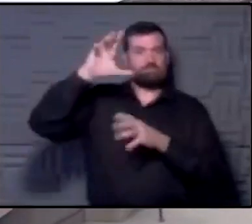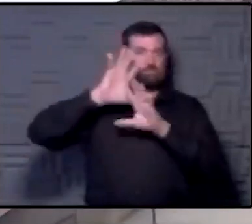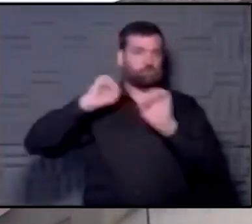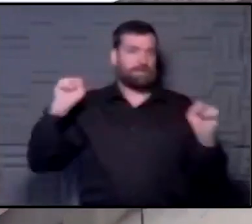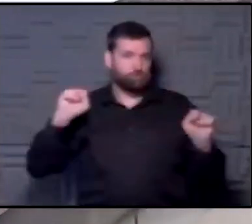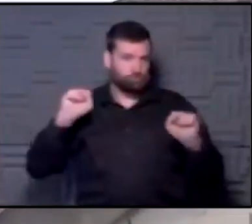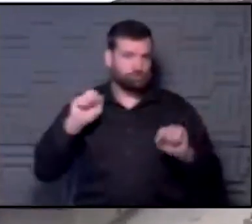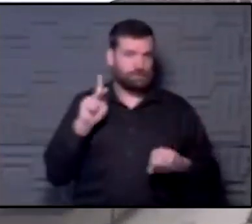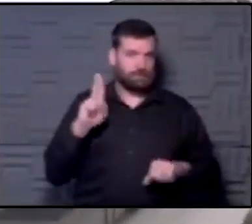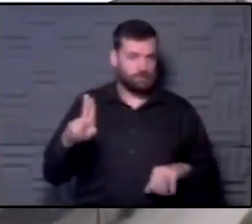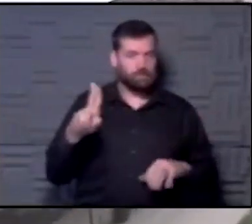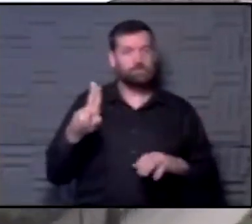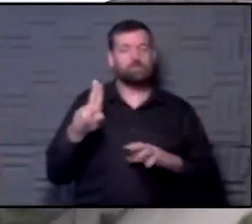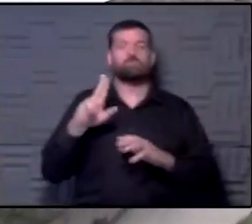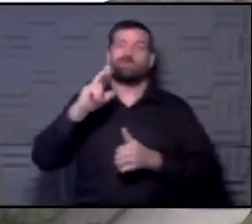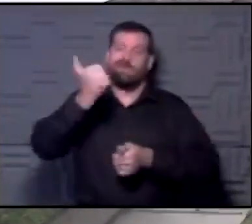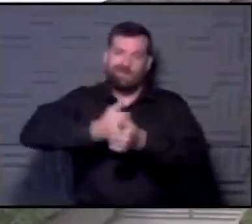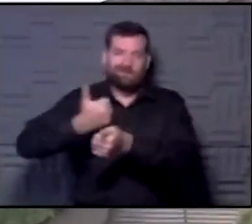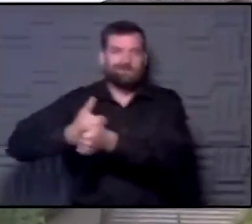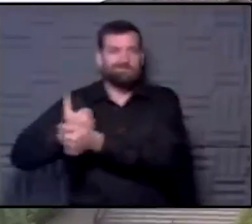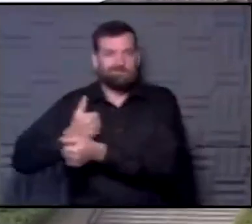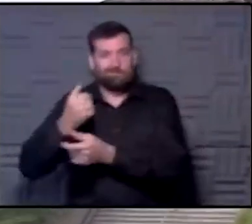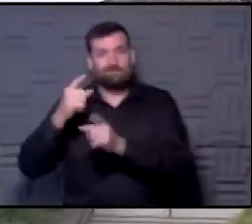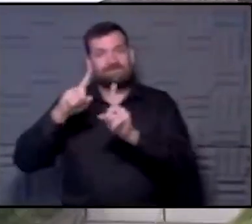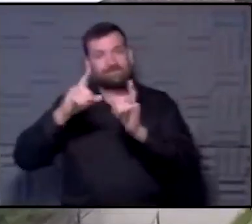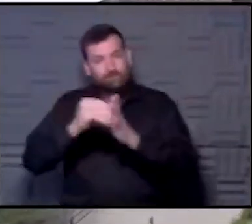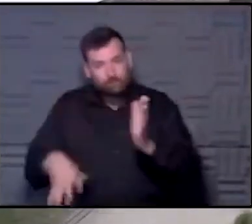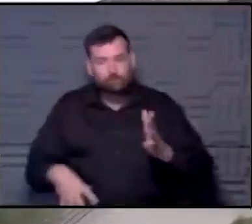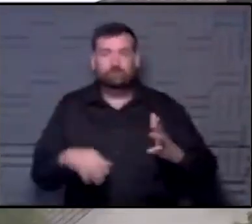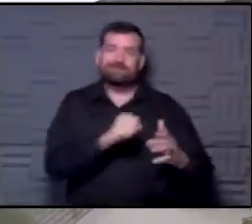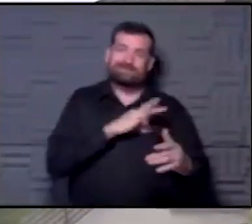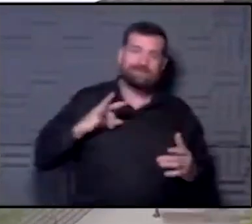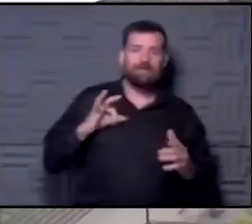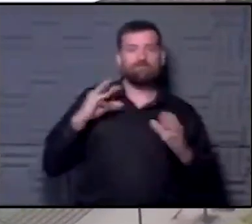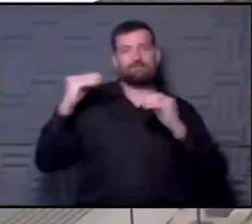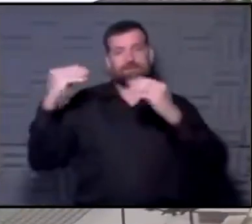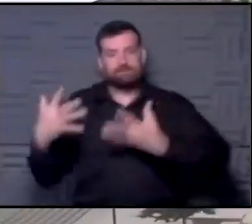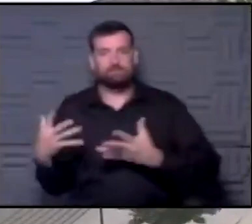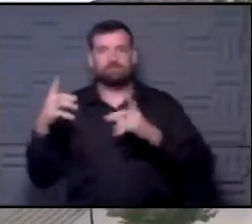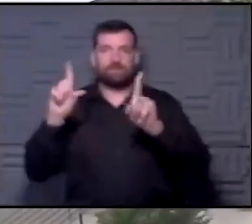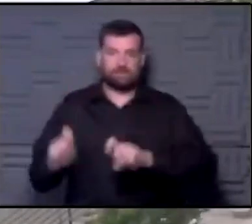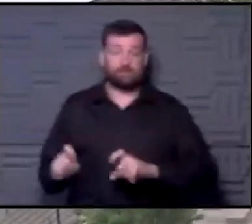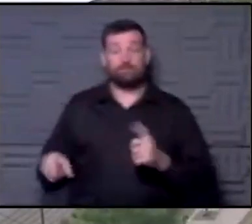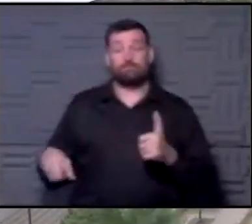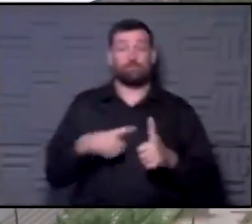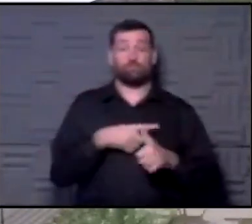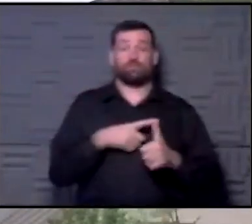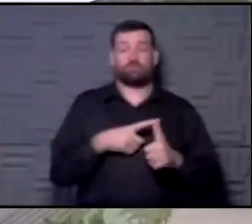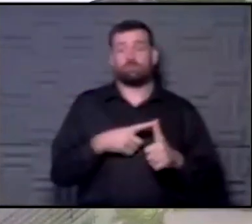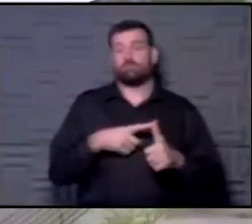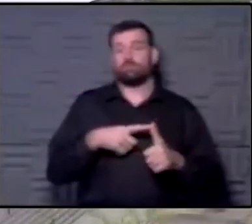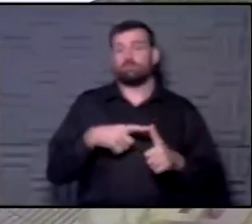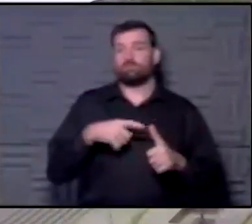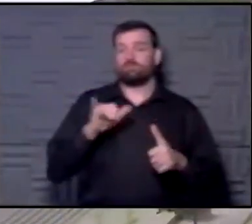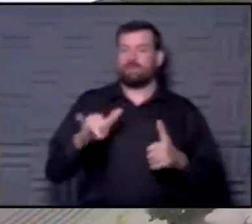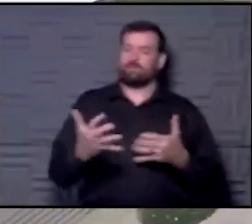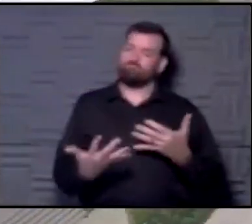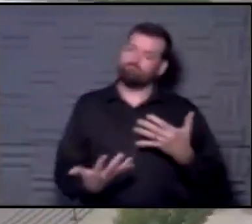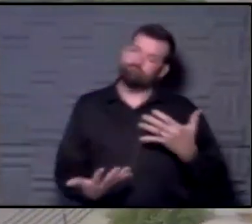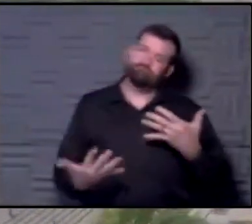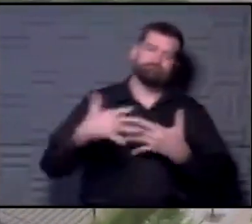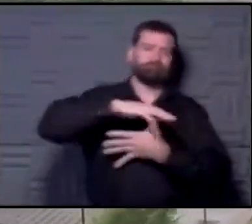pull off getting every student and every faculty member and every staff member tested. So the first thing I would say is that is at the